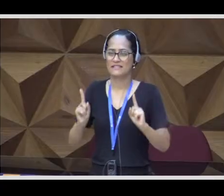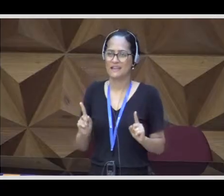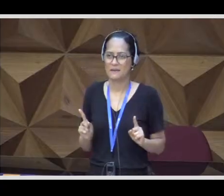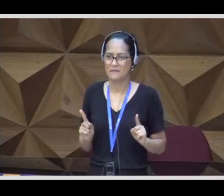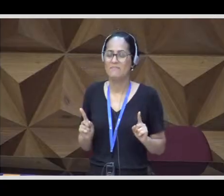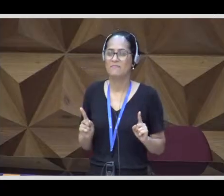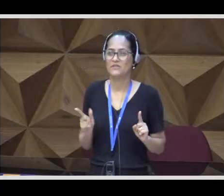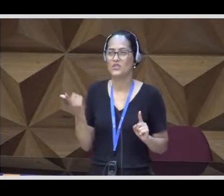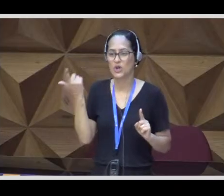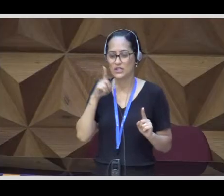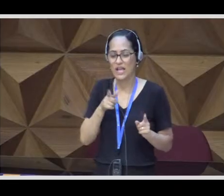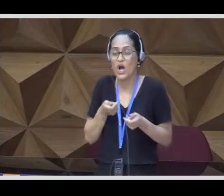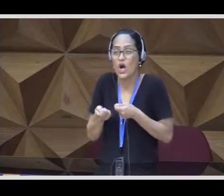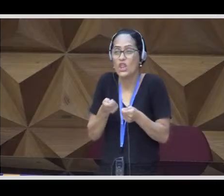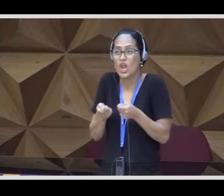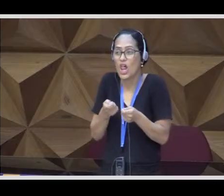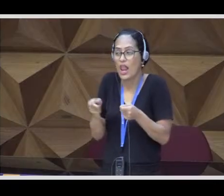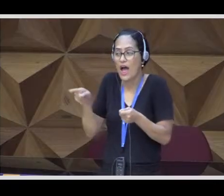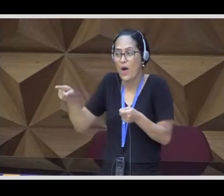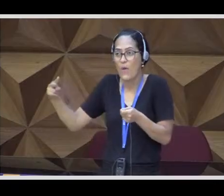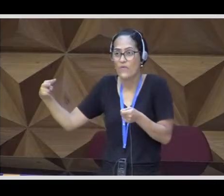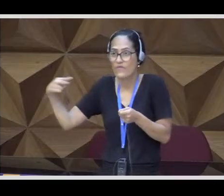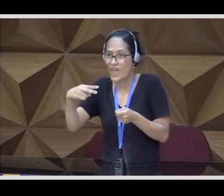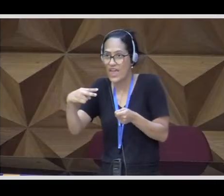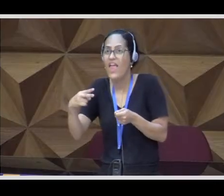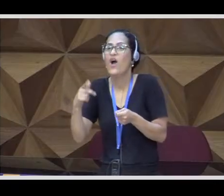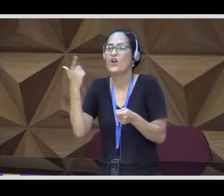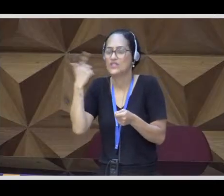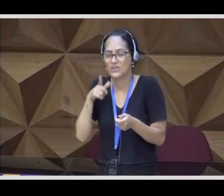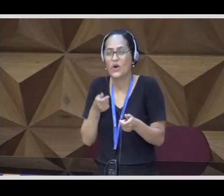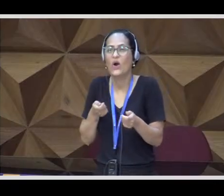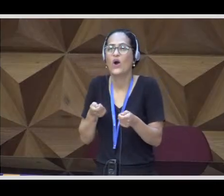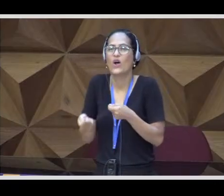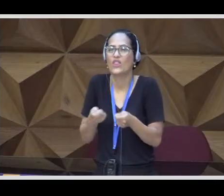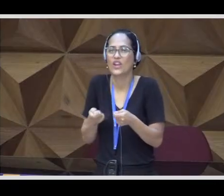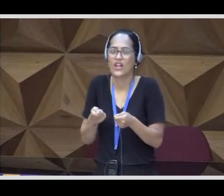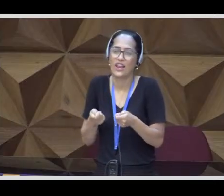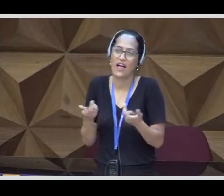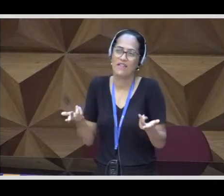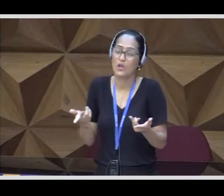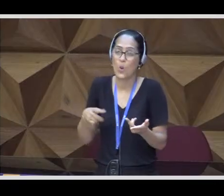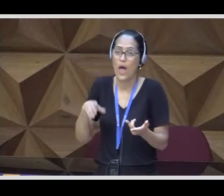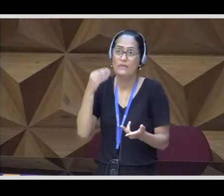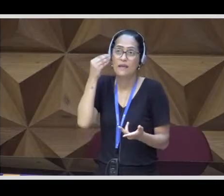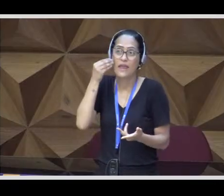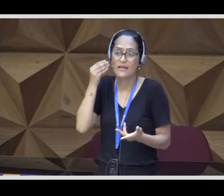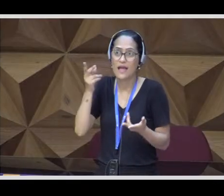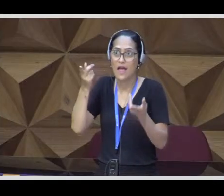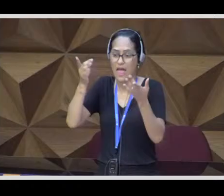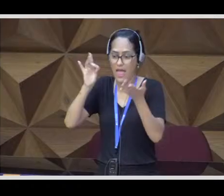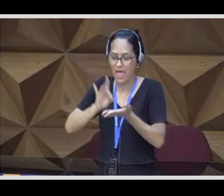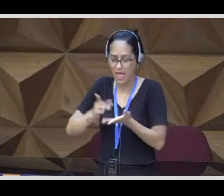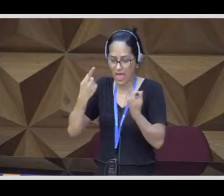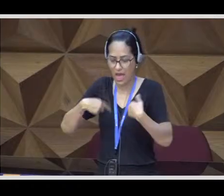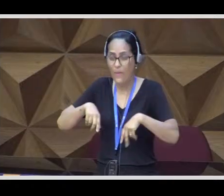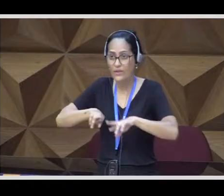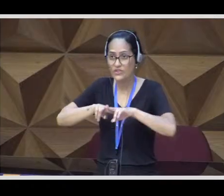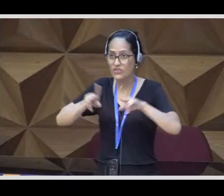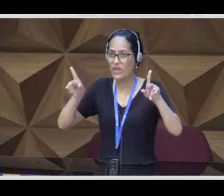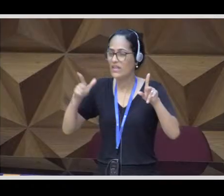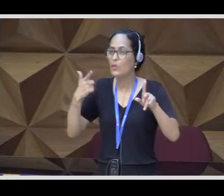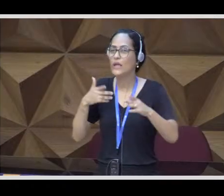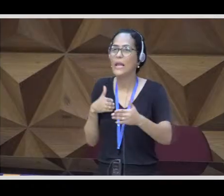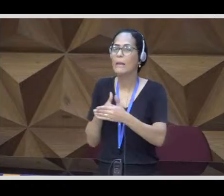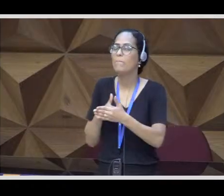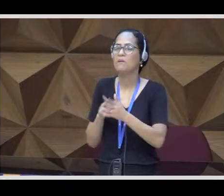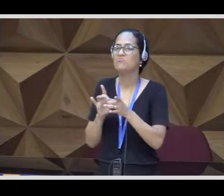and it's not the same as what they're physically experiencing. So if I wanted to make a game where I could explore a world, I'm not limited by just having to go where the